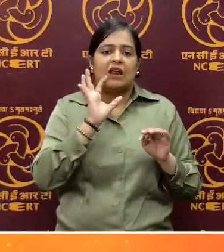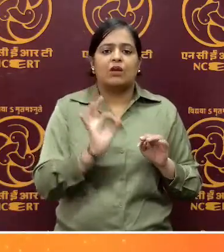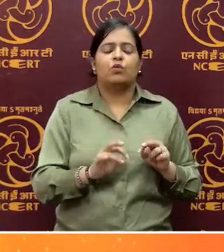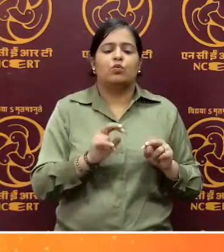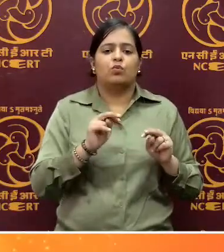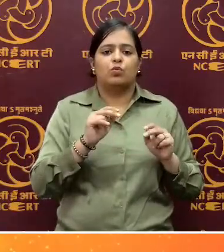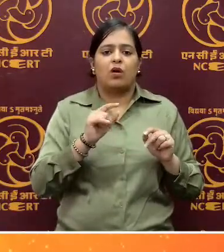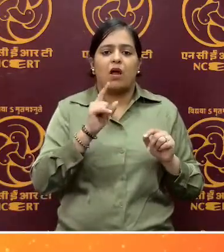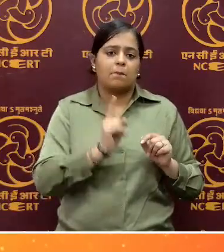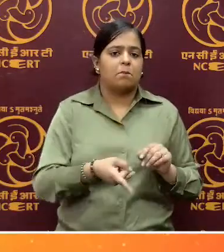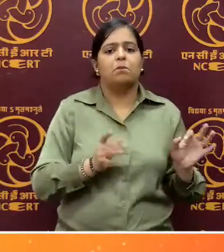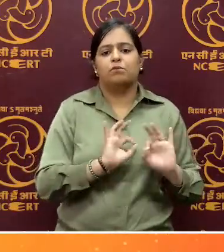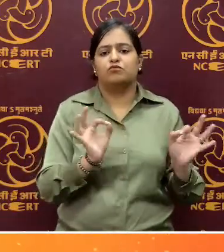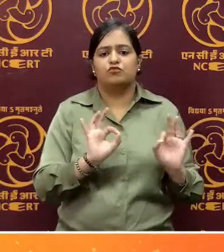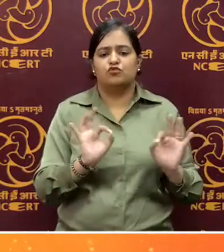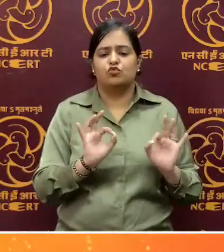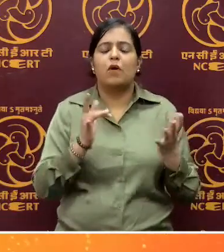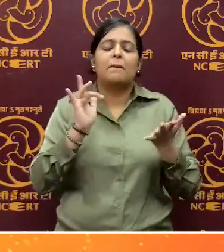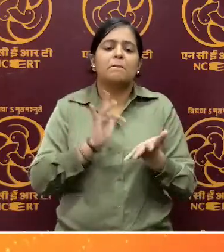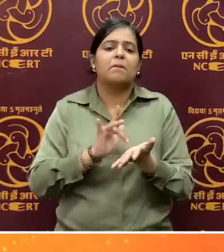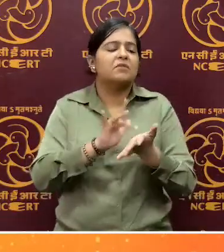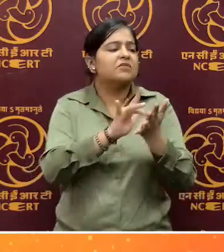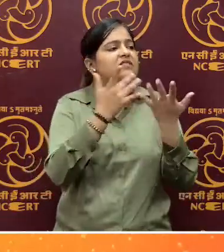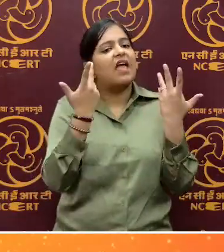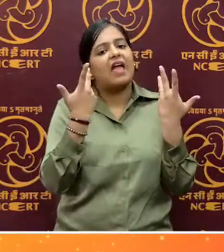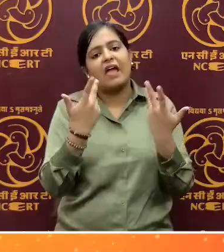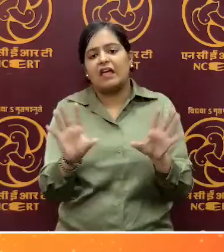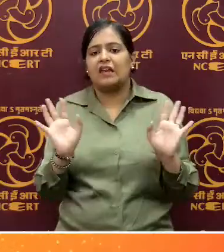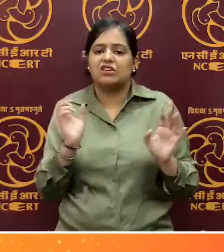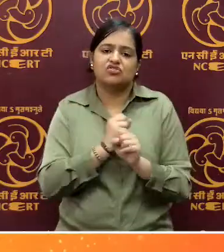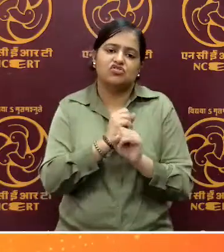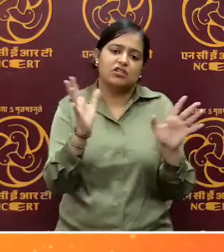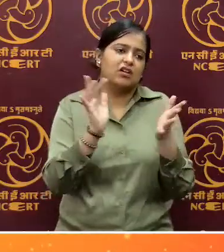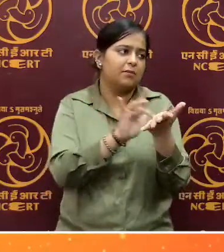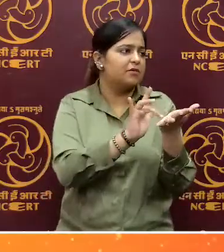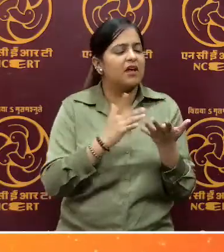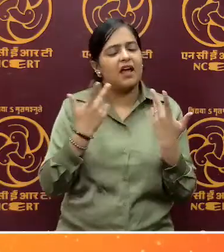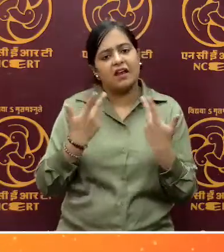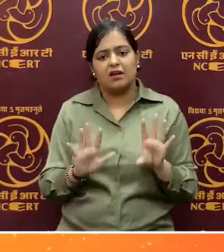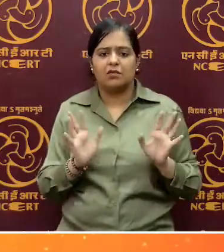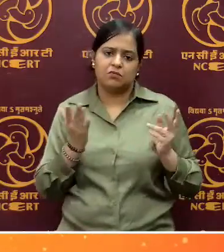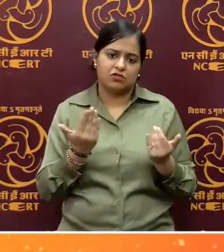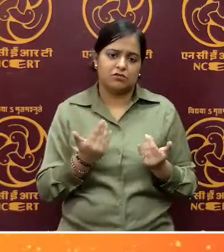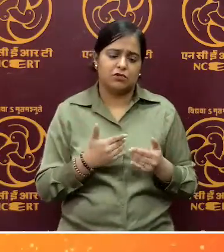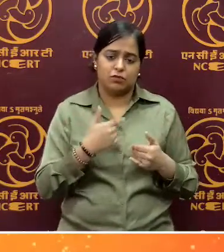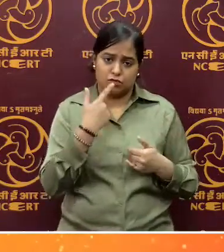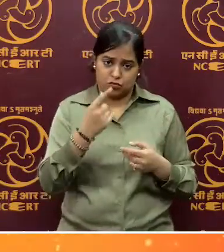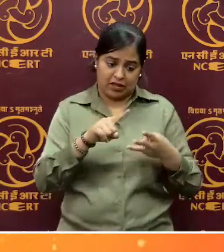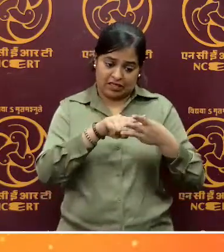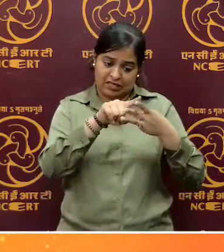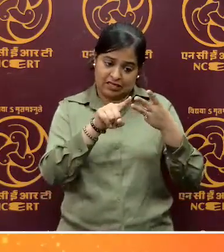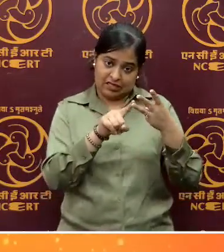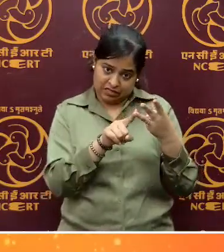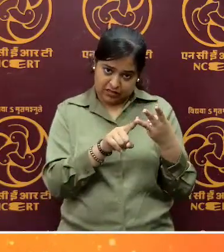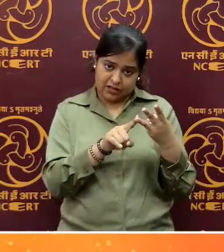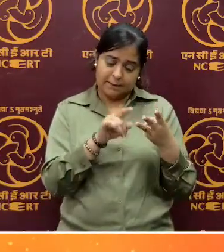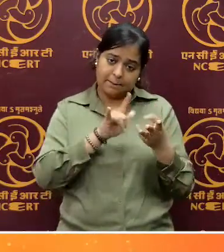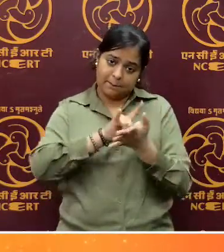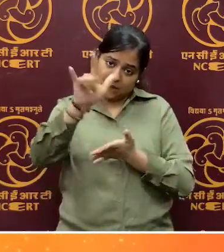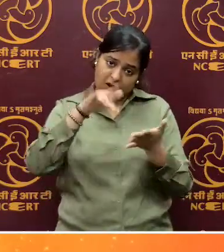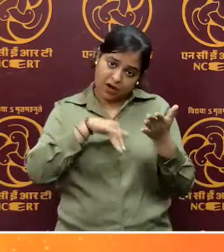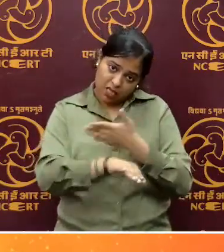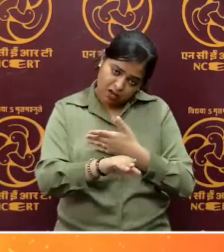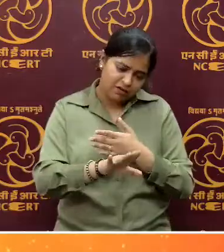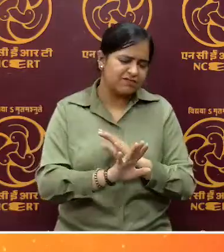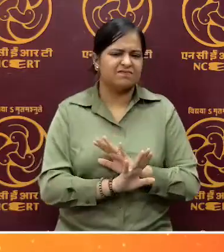this plane. It can be anywhere. So it is anywhere. It's not necessary all the three vectors should lie in this plane.